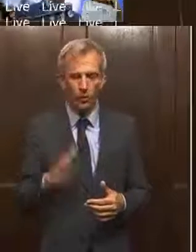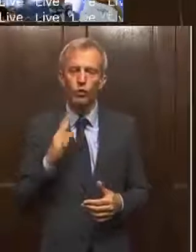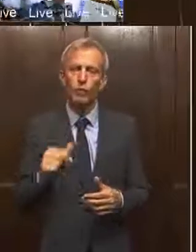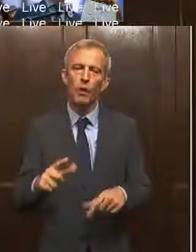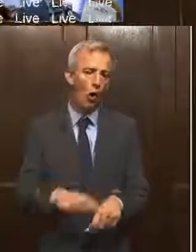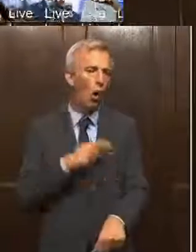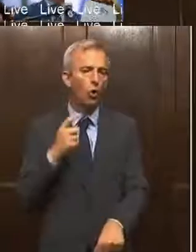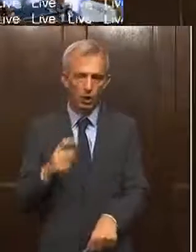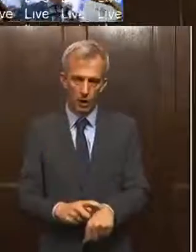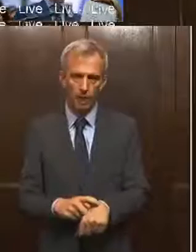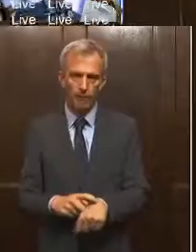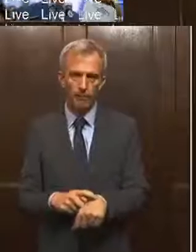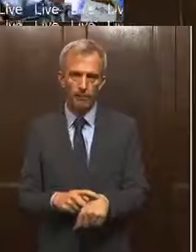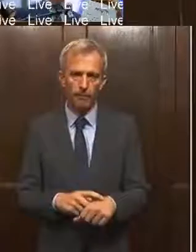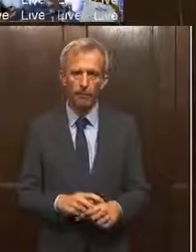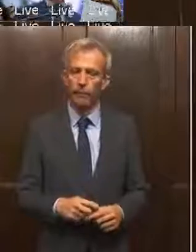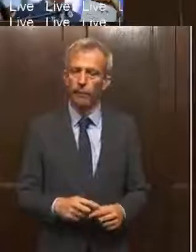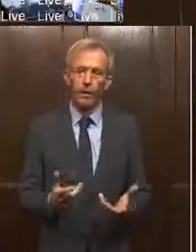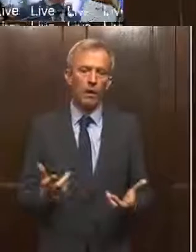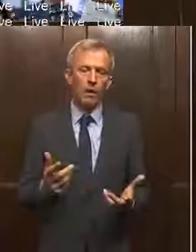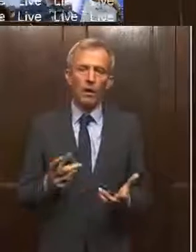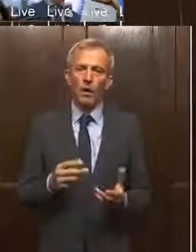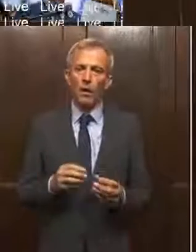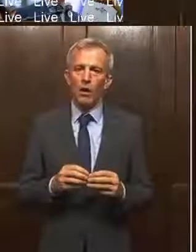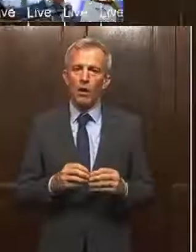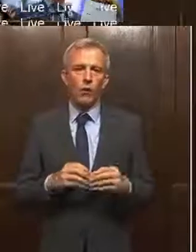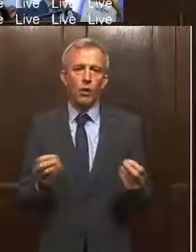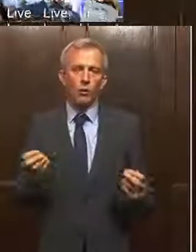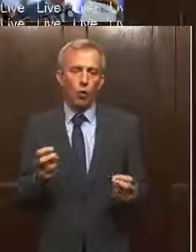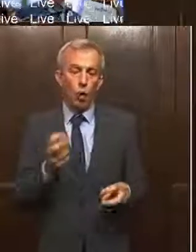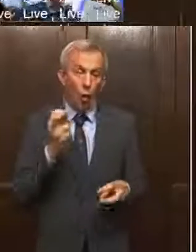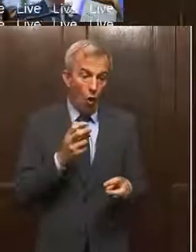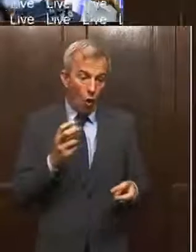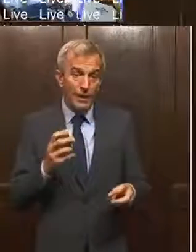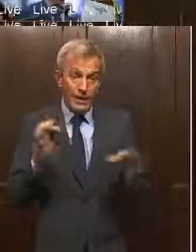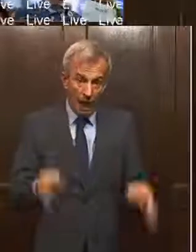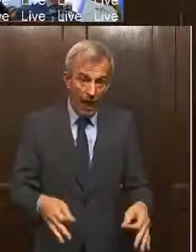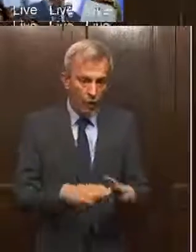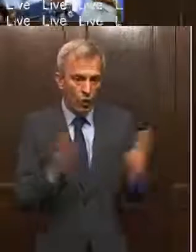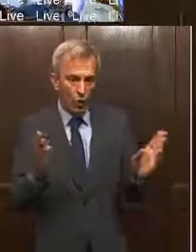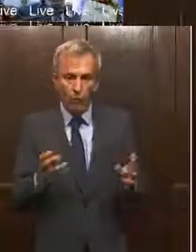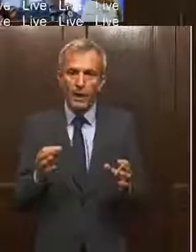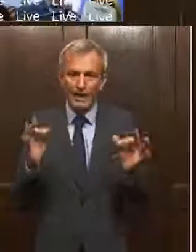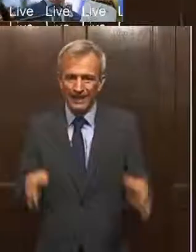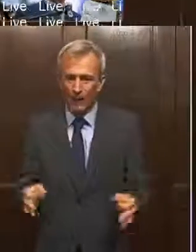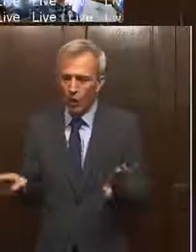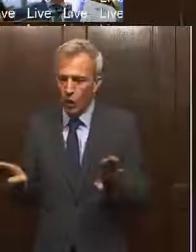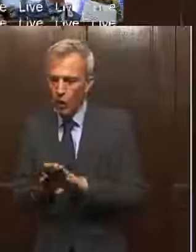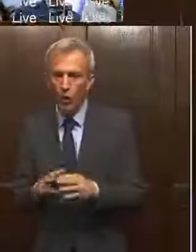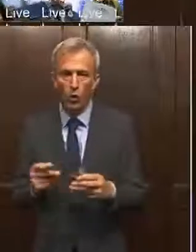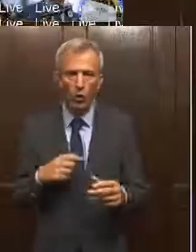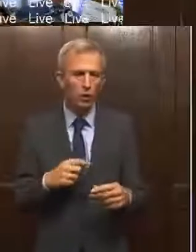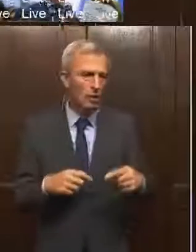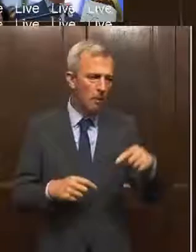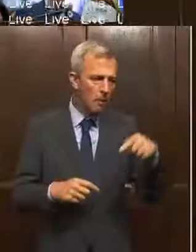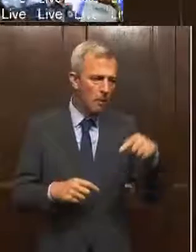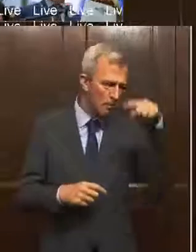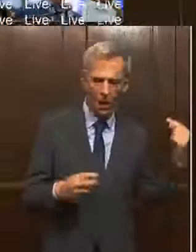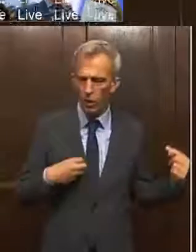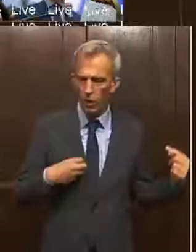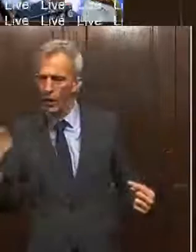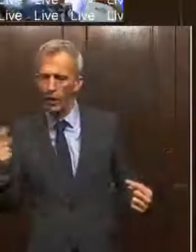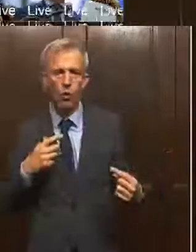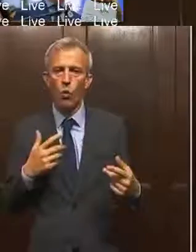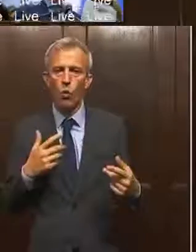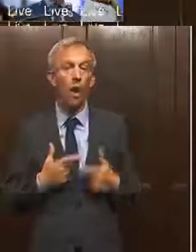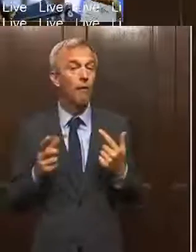year, in one way or another. There aren't hard openings and hard closures. It's going to be living in the gray in between the black and white that I